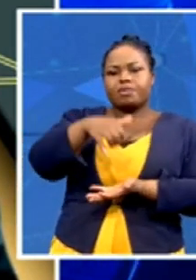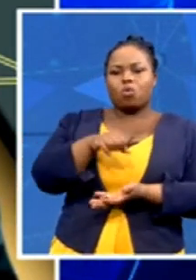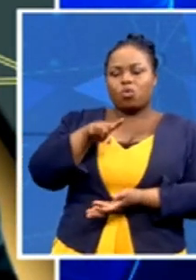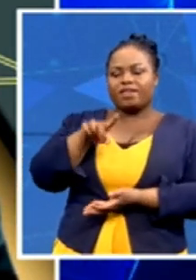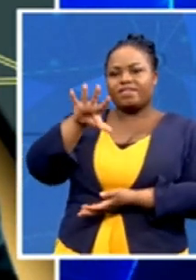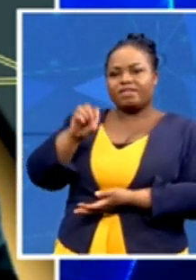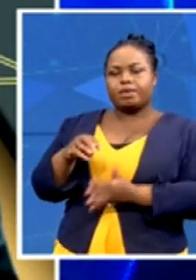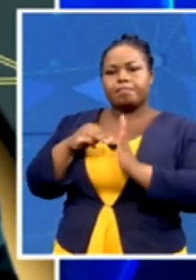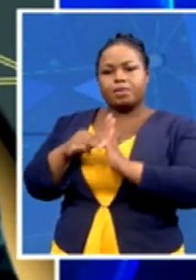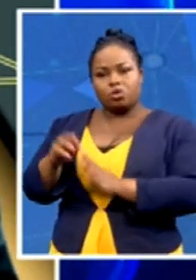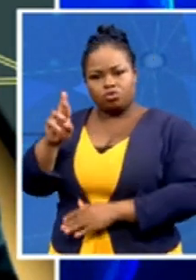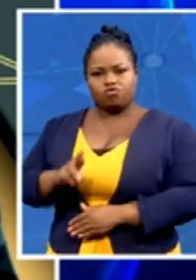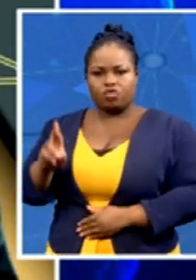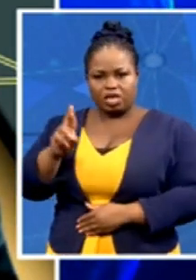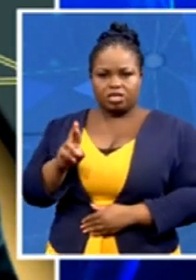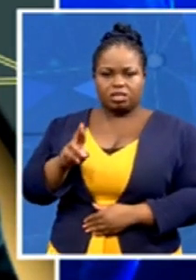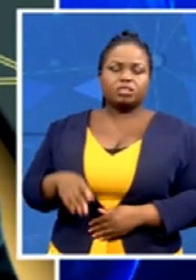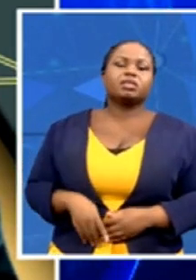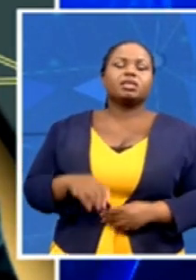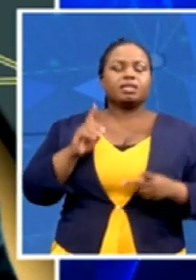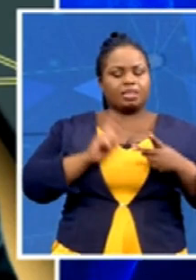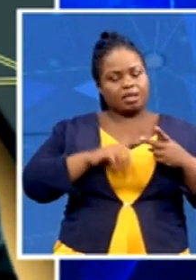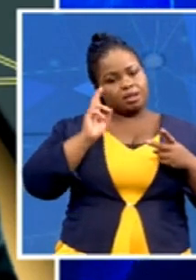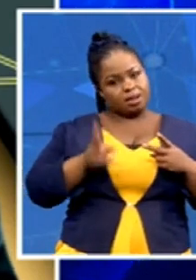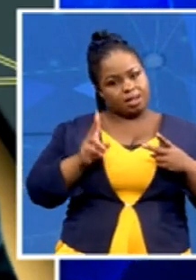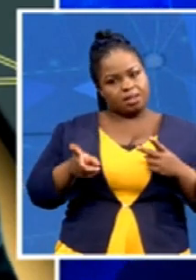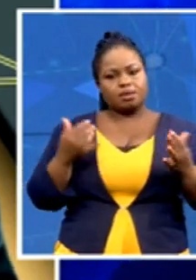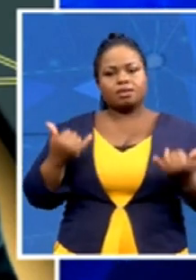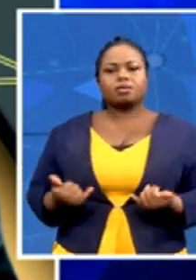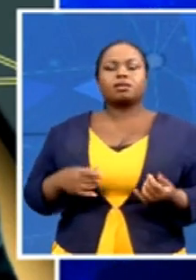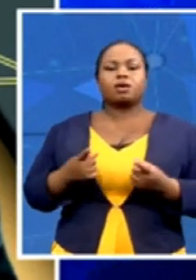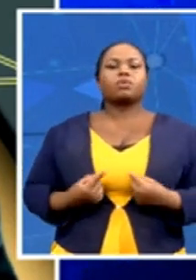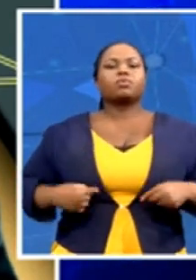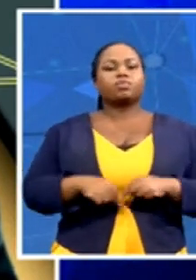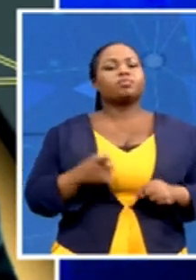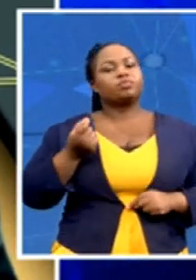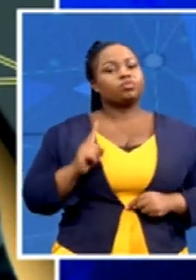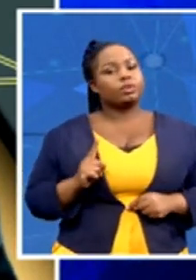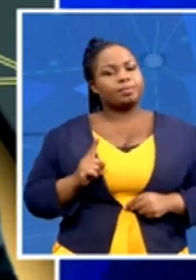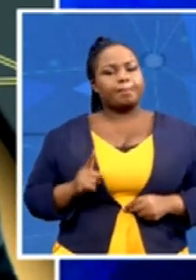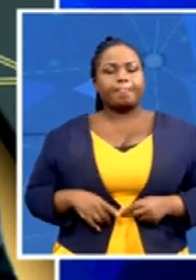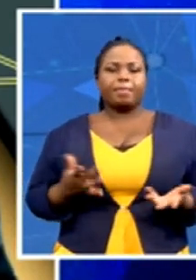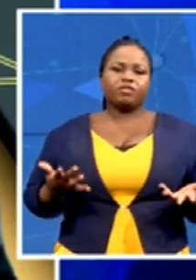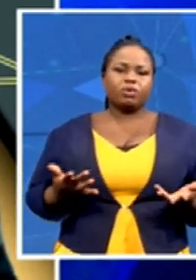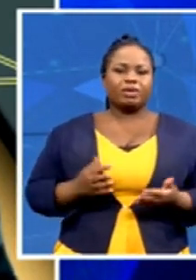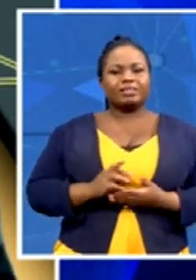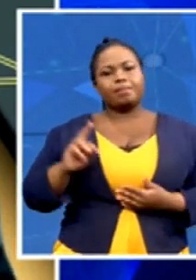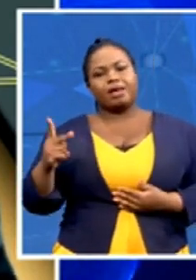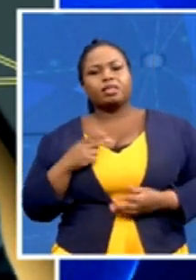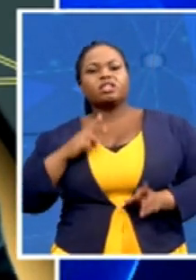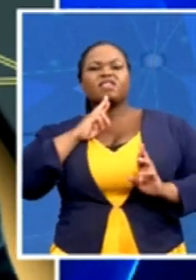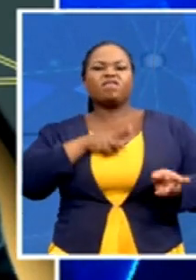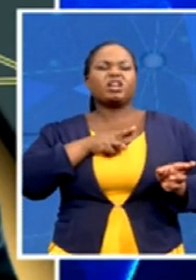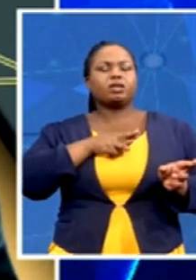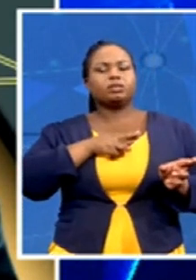gone further, where we are now dealing with the issue of referrals that we have already sent. We have sent referrals against the